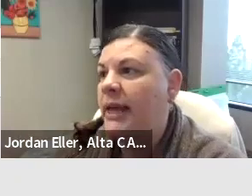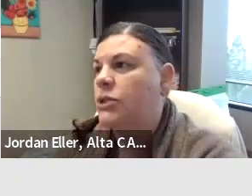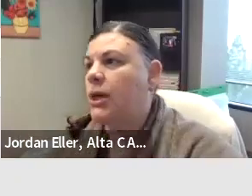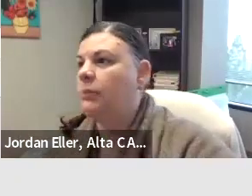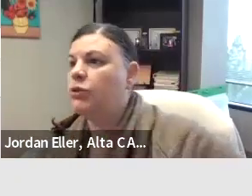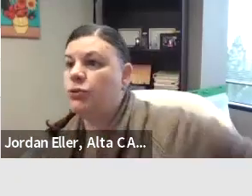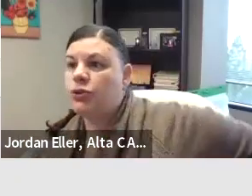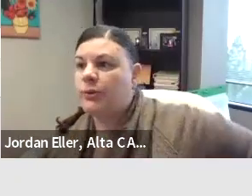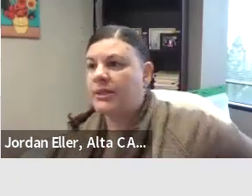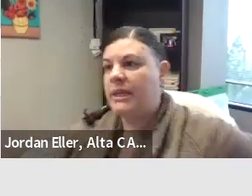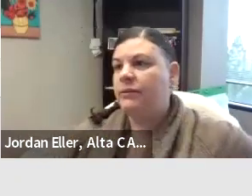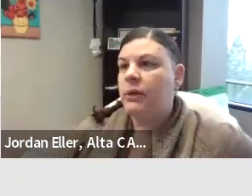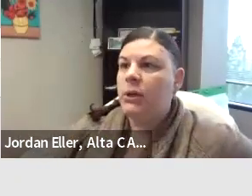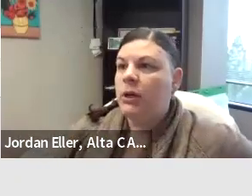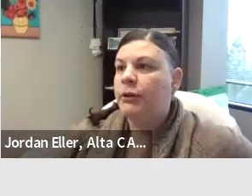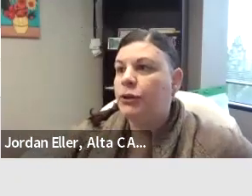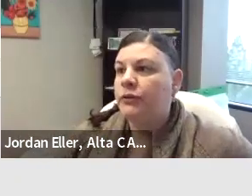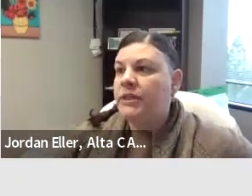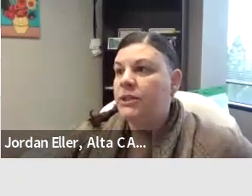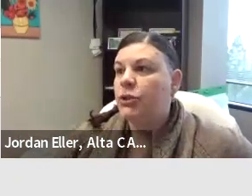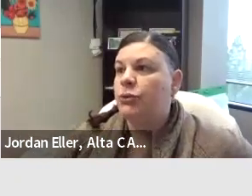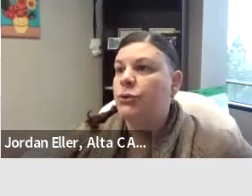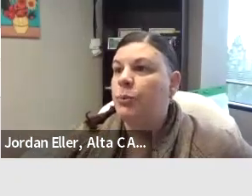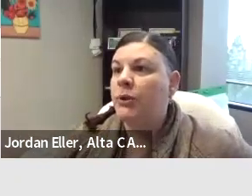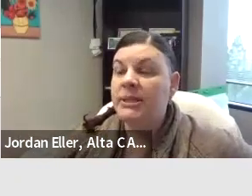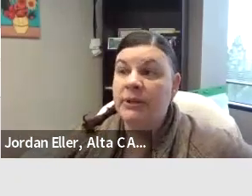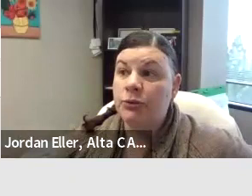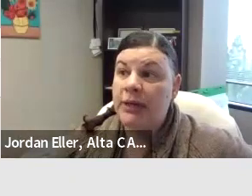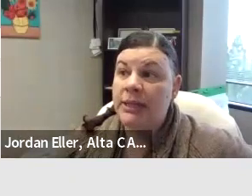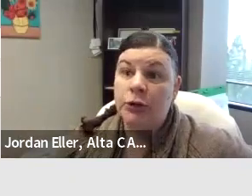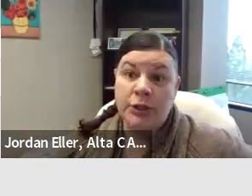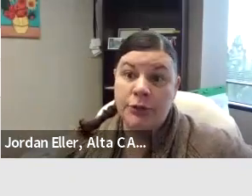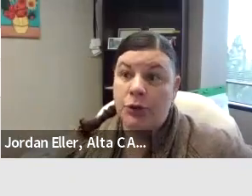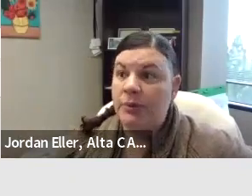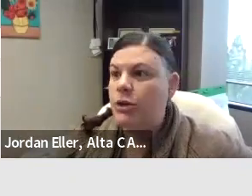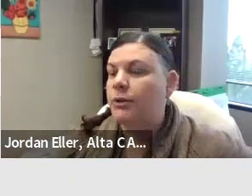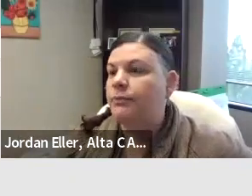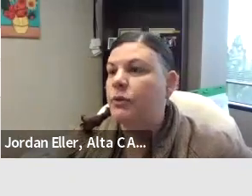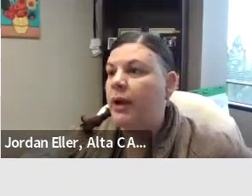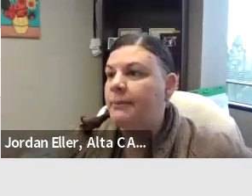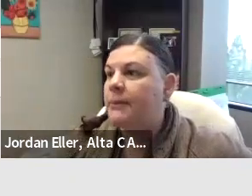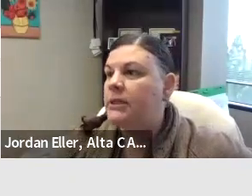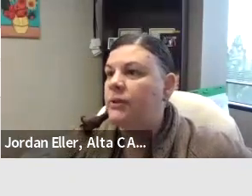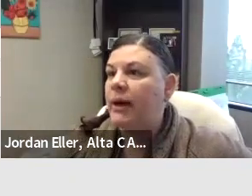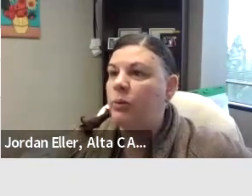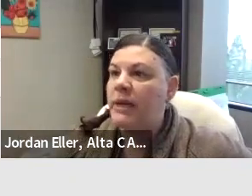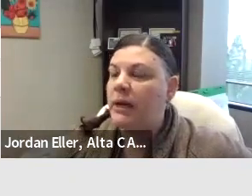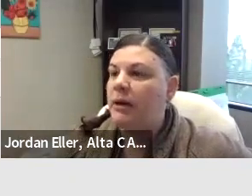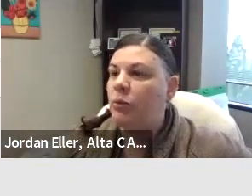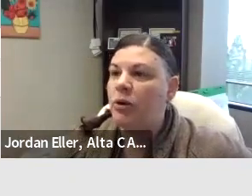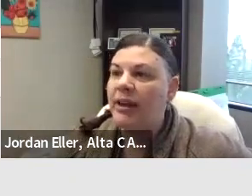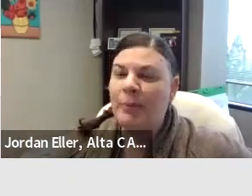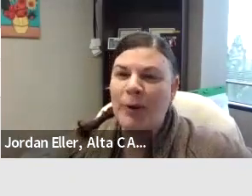to clients who choose to receive their services through participant directed or self-determination, right? So that will